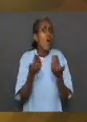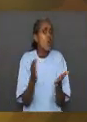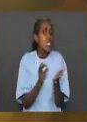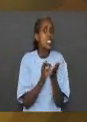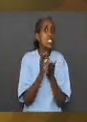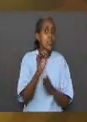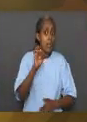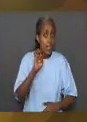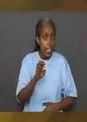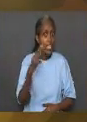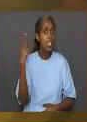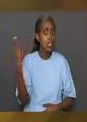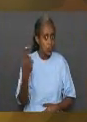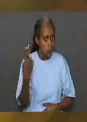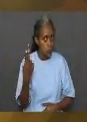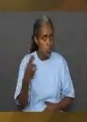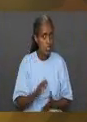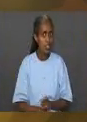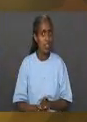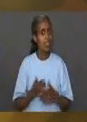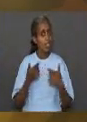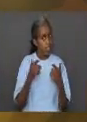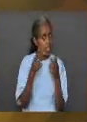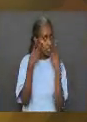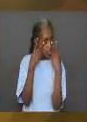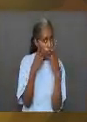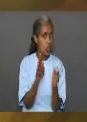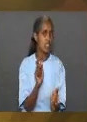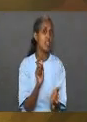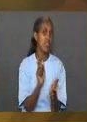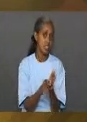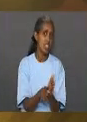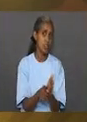e used? Let us look at an example.